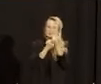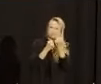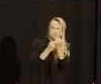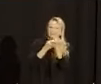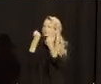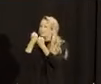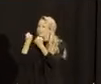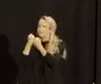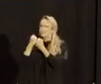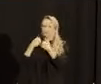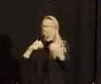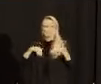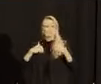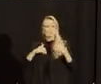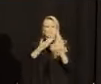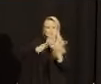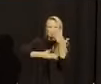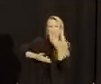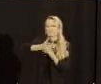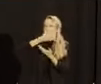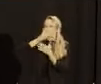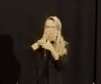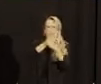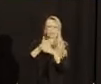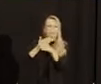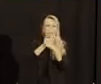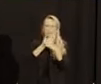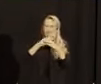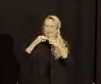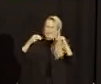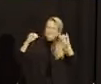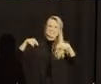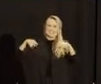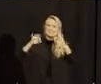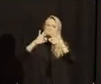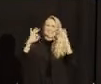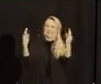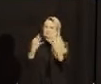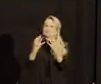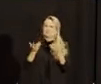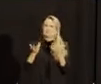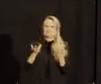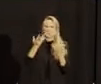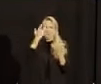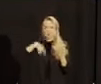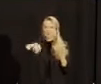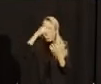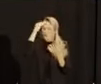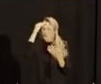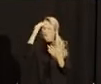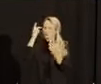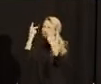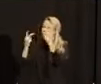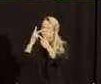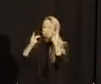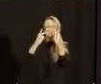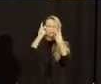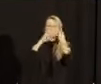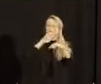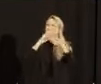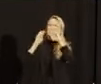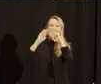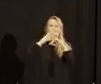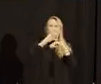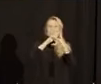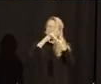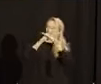years, because so many ways of life have been disrupted. We've seen at our work, we have a small